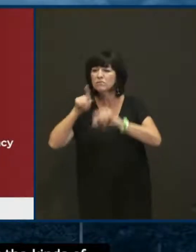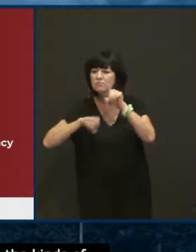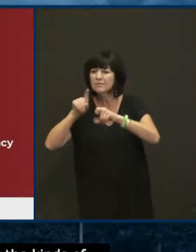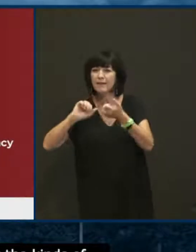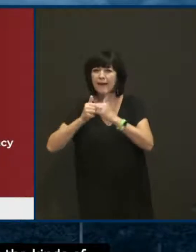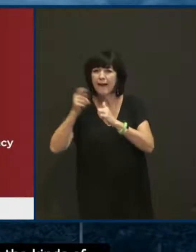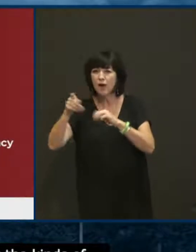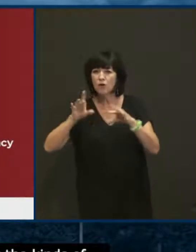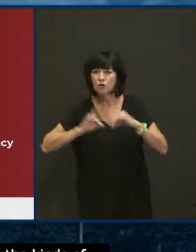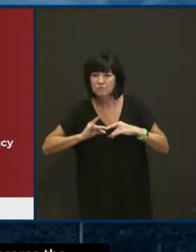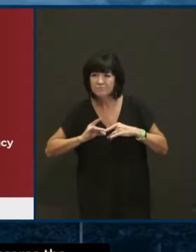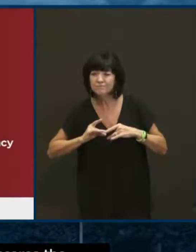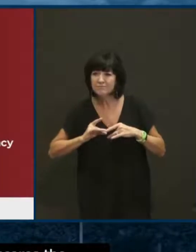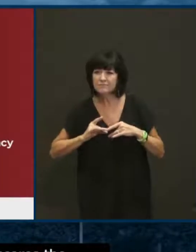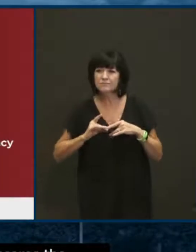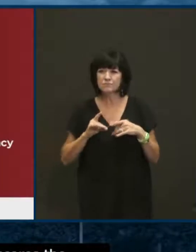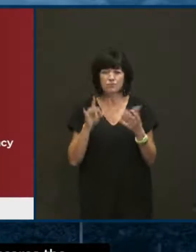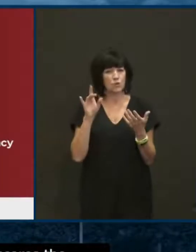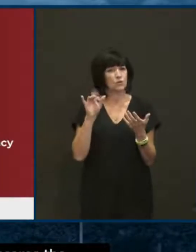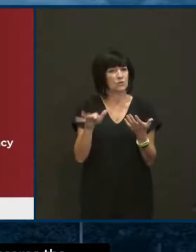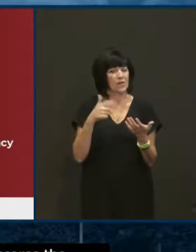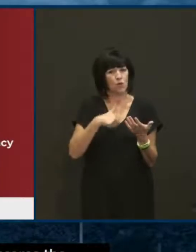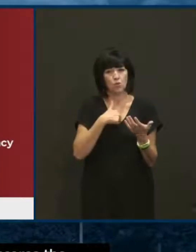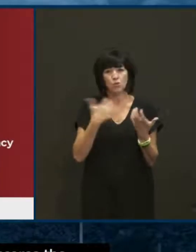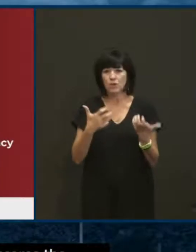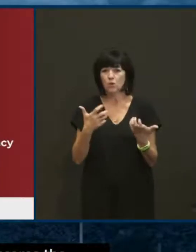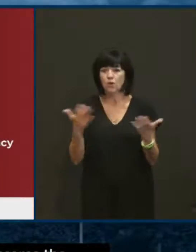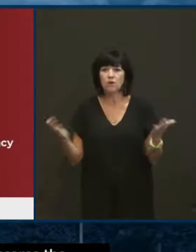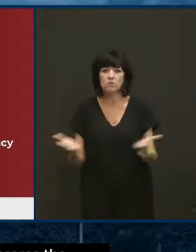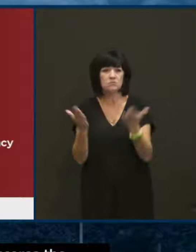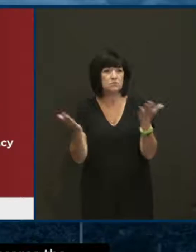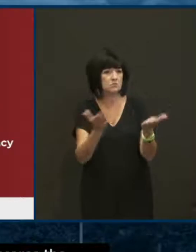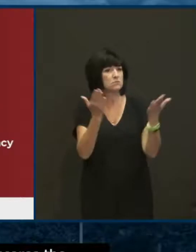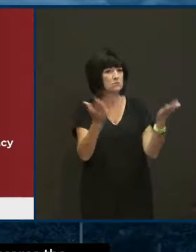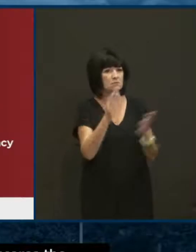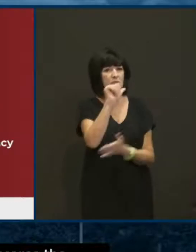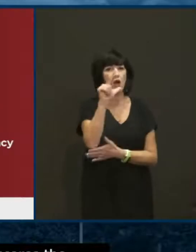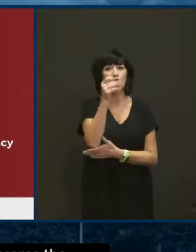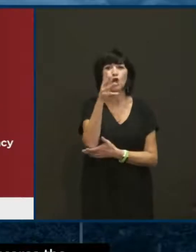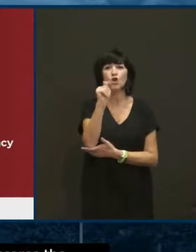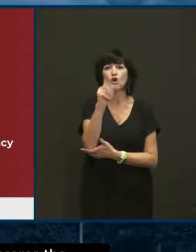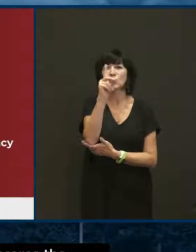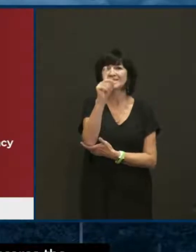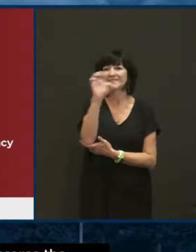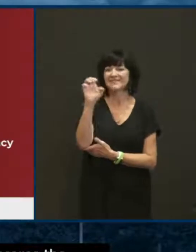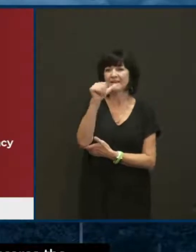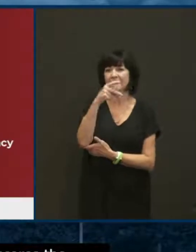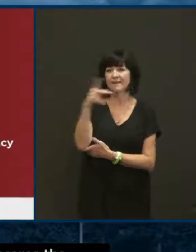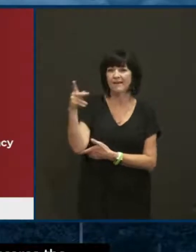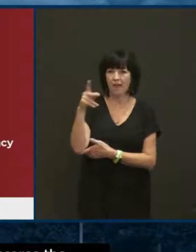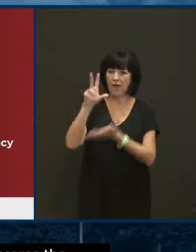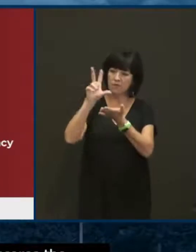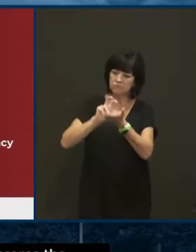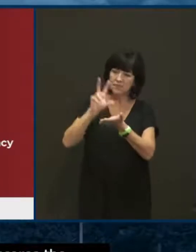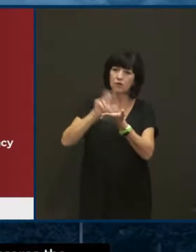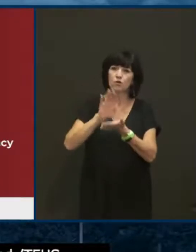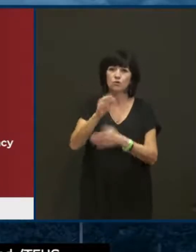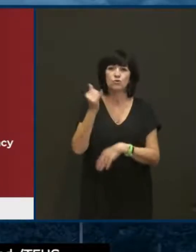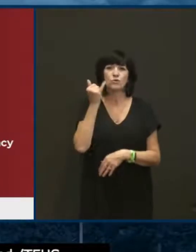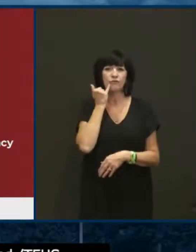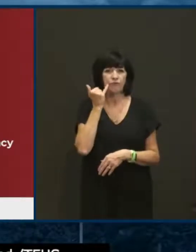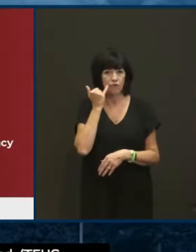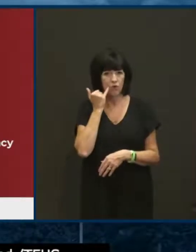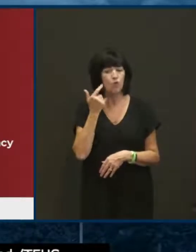our COVID Alert DE app. I think we're up to 50,000 participants there